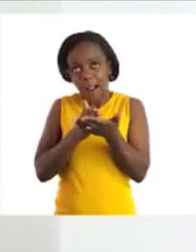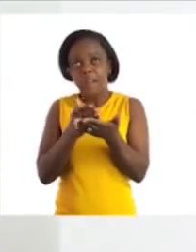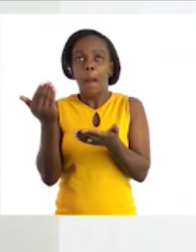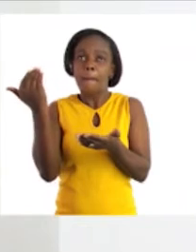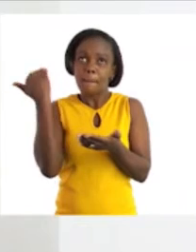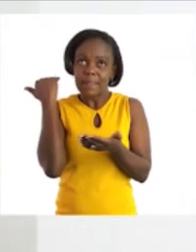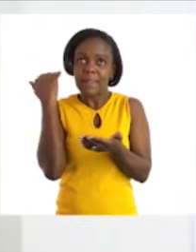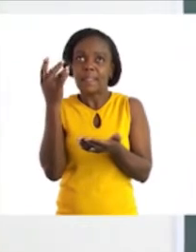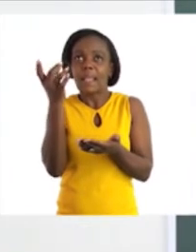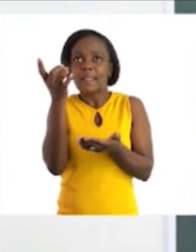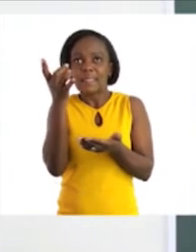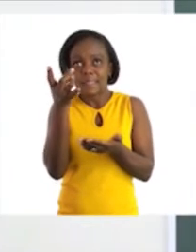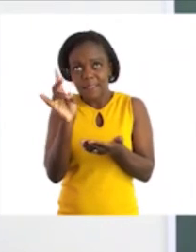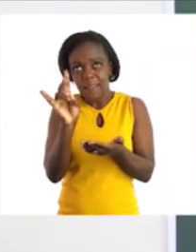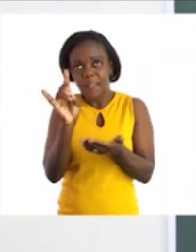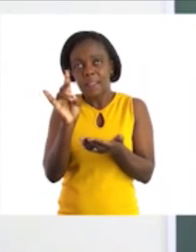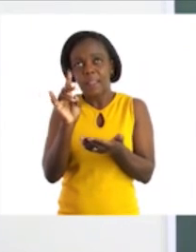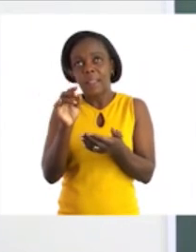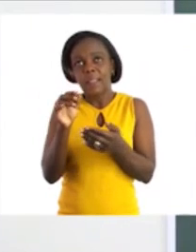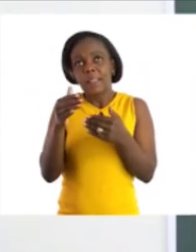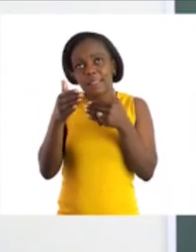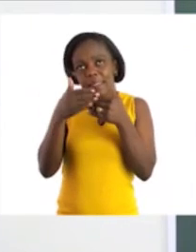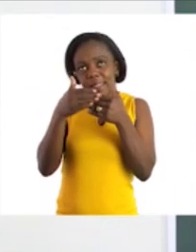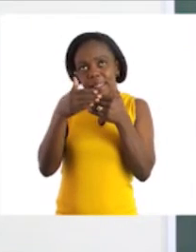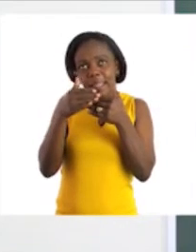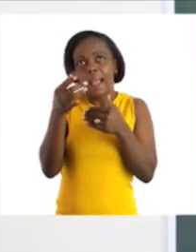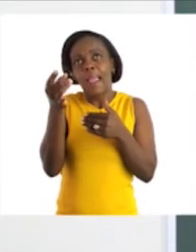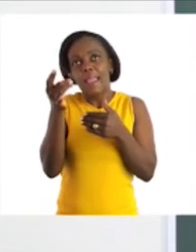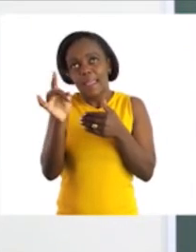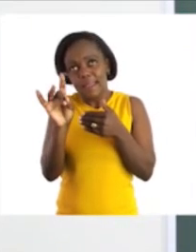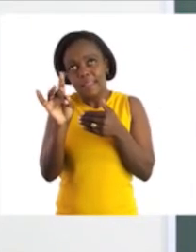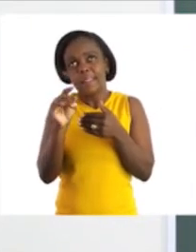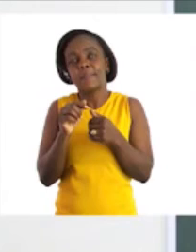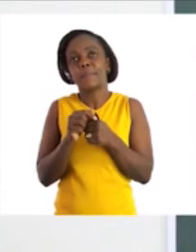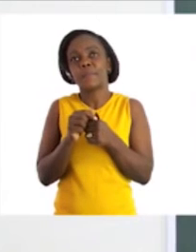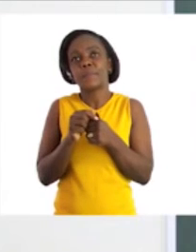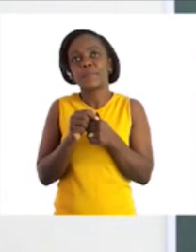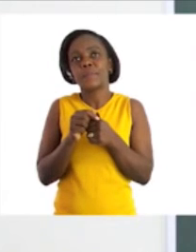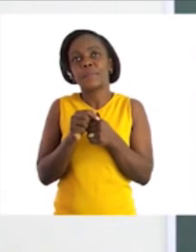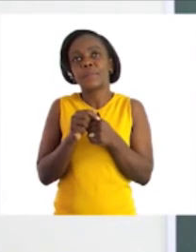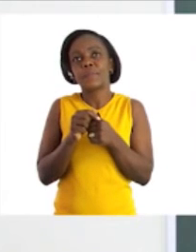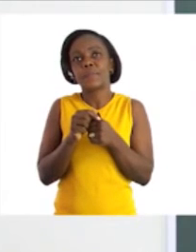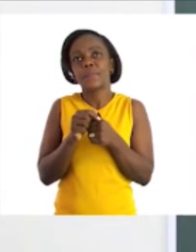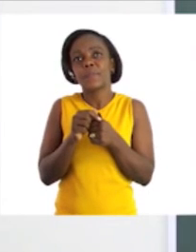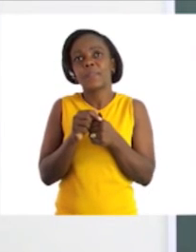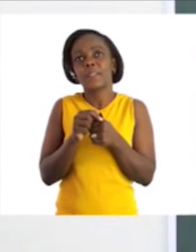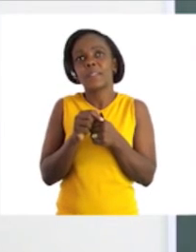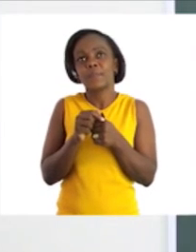in the middle. We are about to go to 8, but we are not yet there. We are halfway. So half